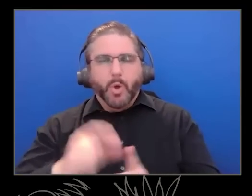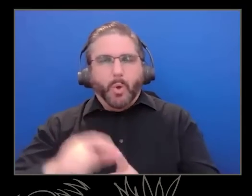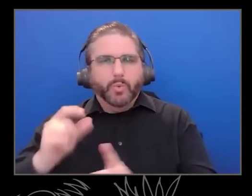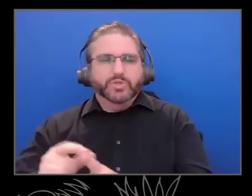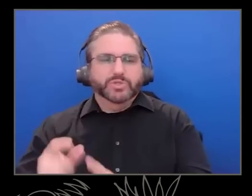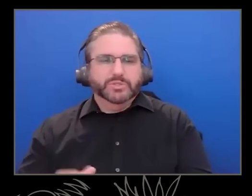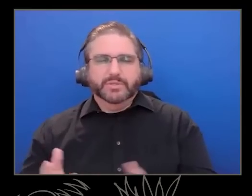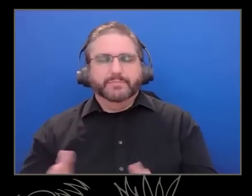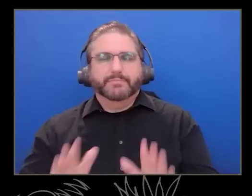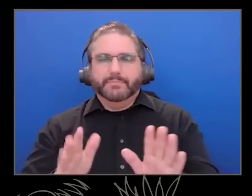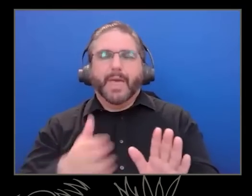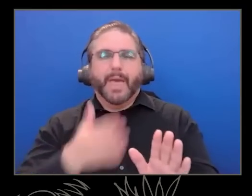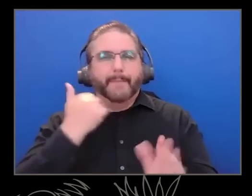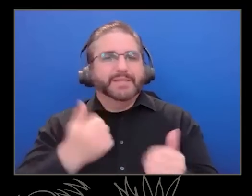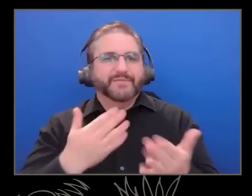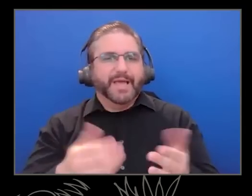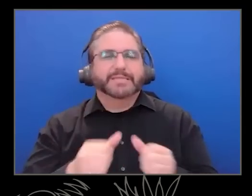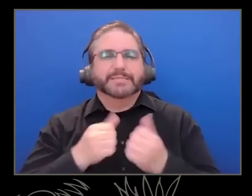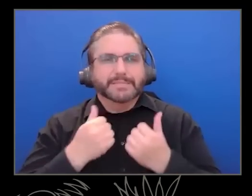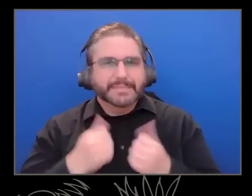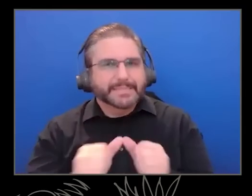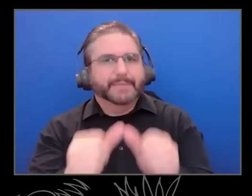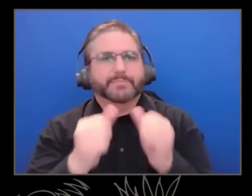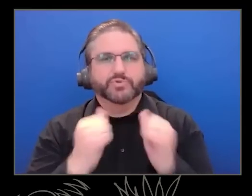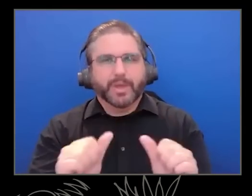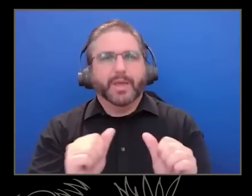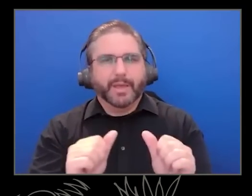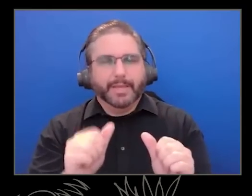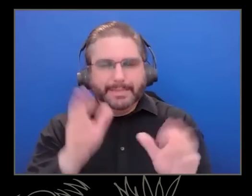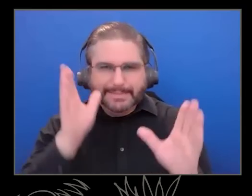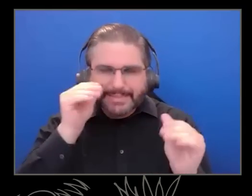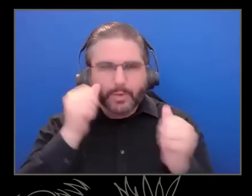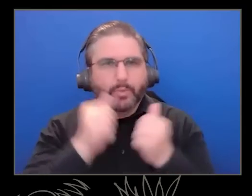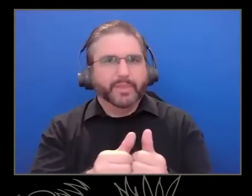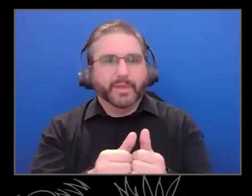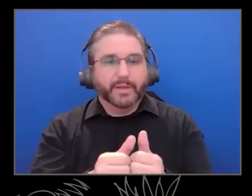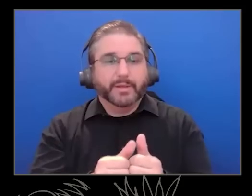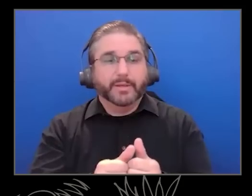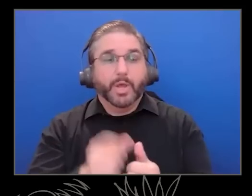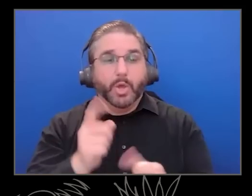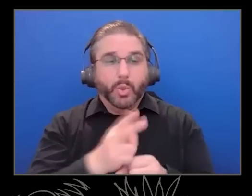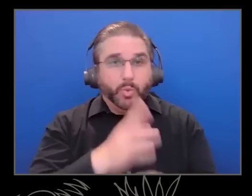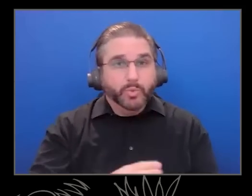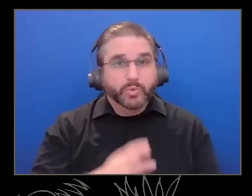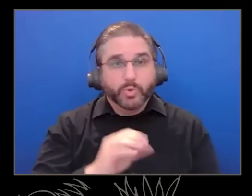is just stick with it. Your users, coworkers, and future self will thank you.